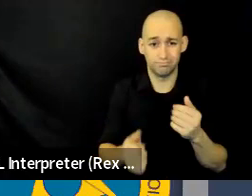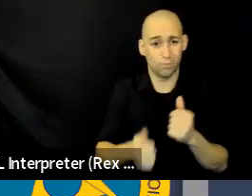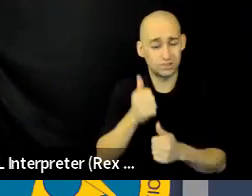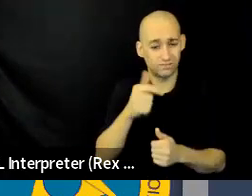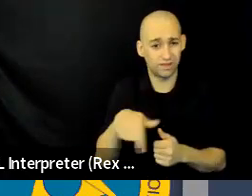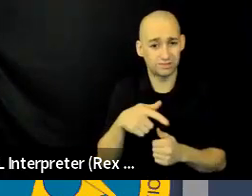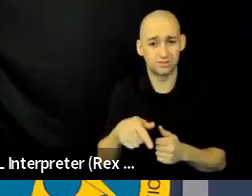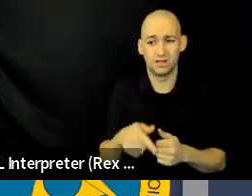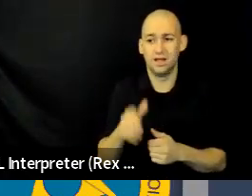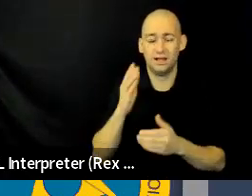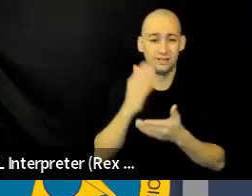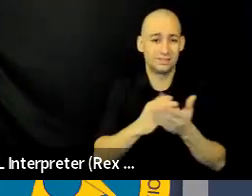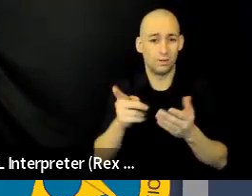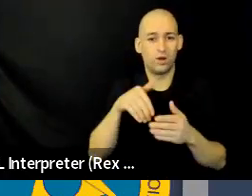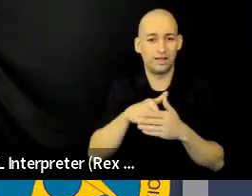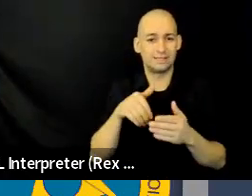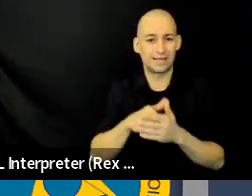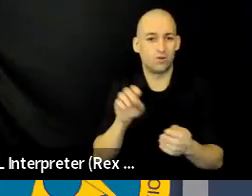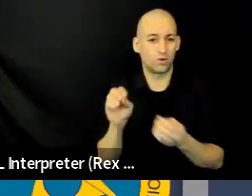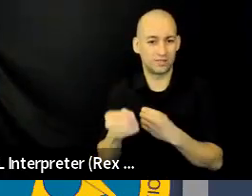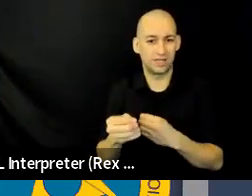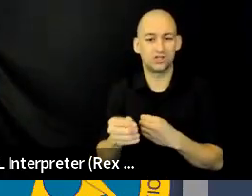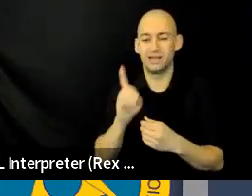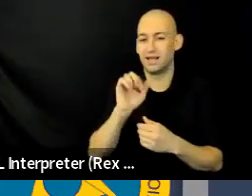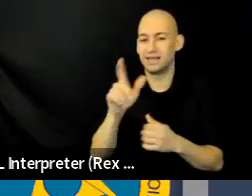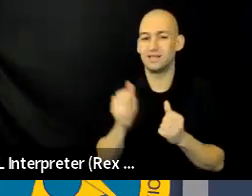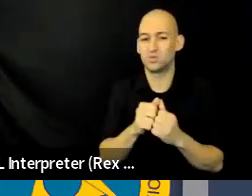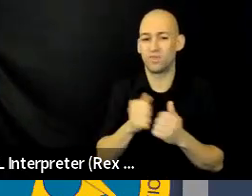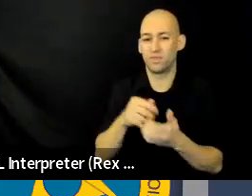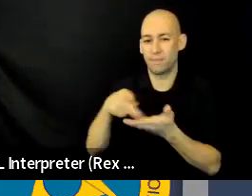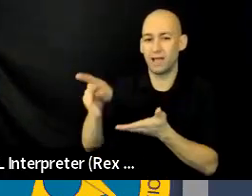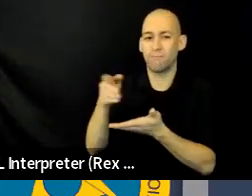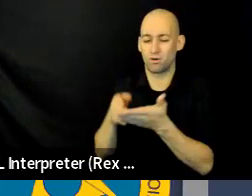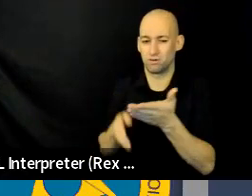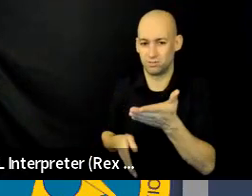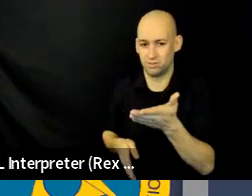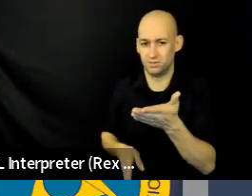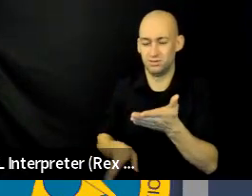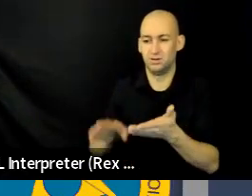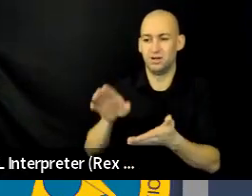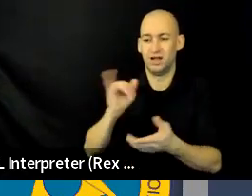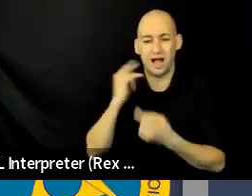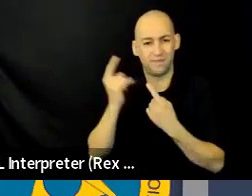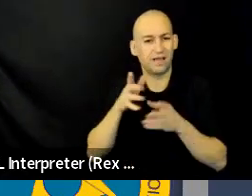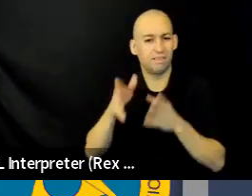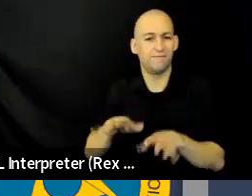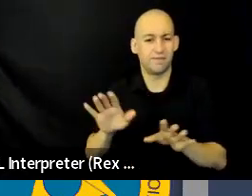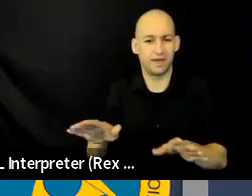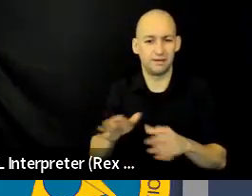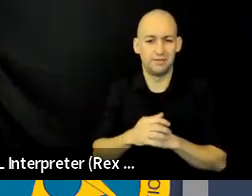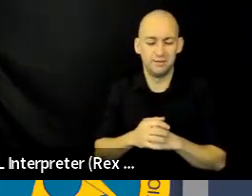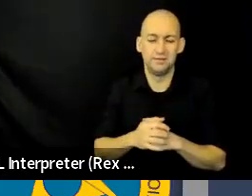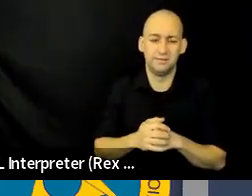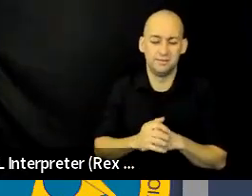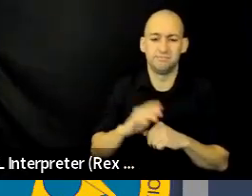the organization deals with the compensation part of it. It's just, and I think I'll leave it at that.